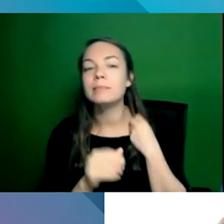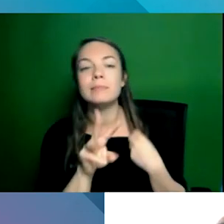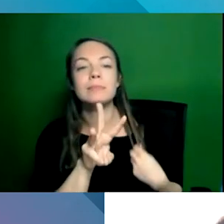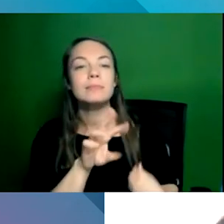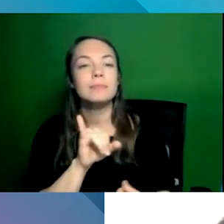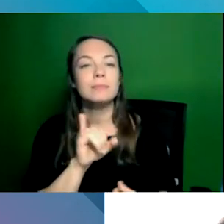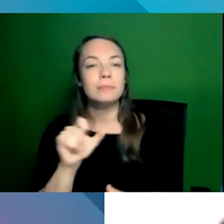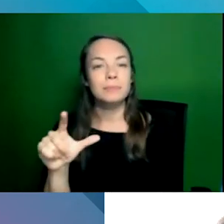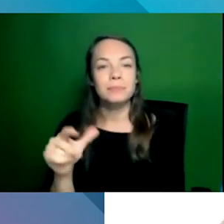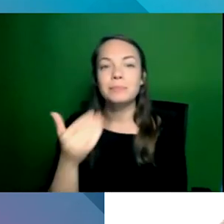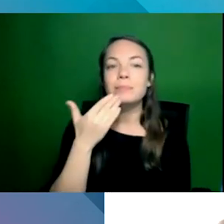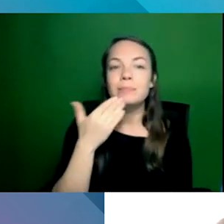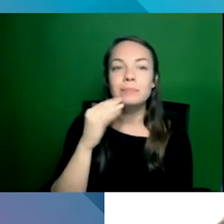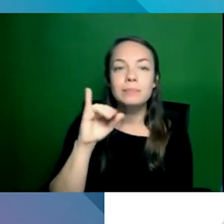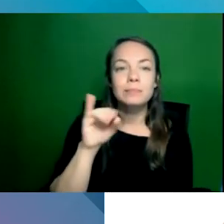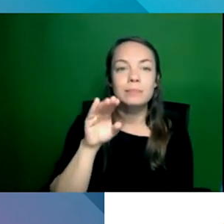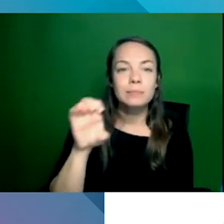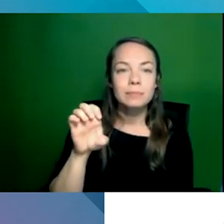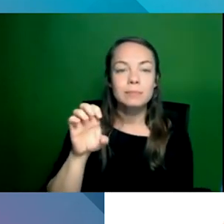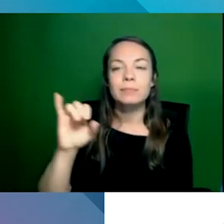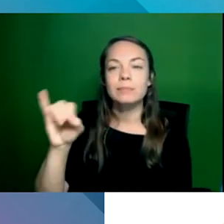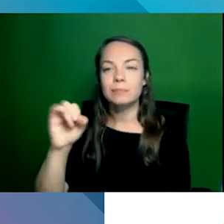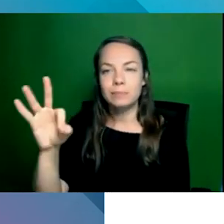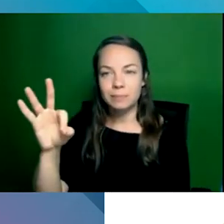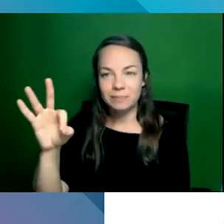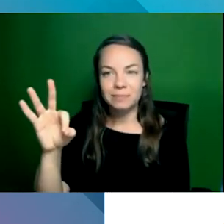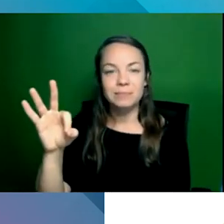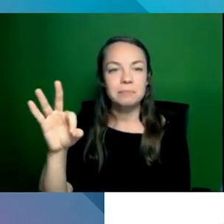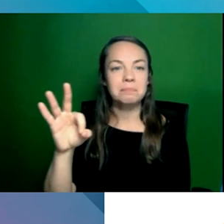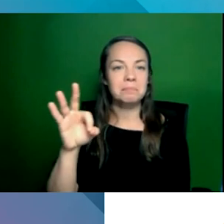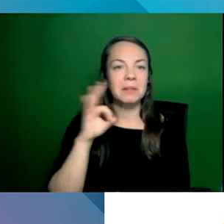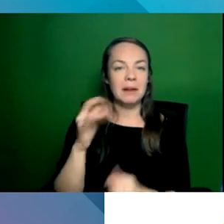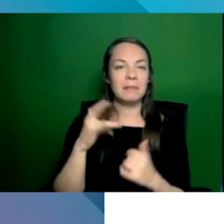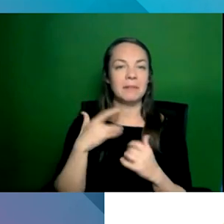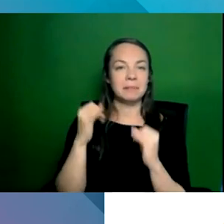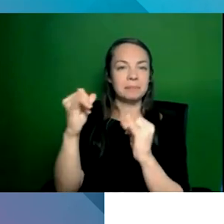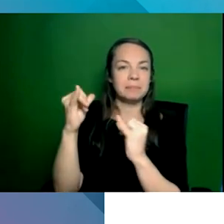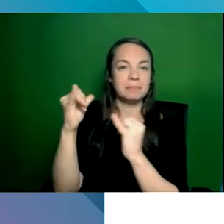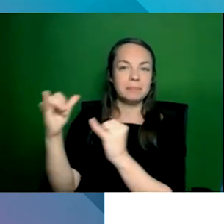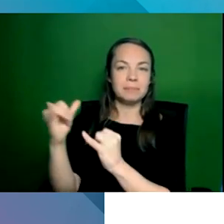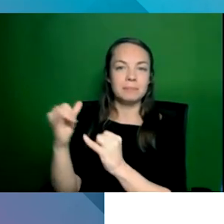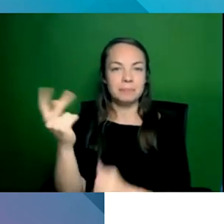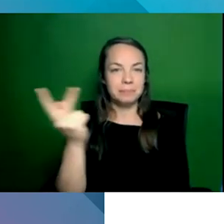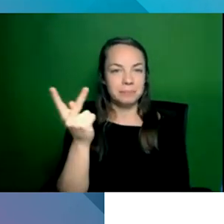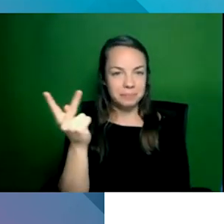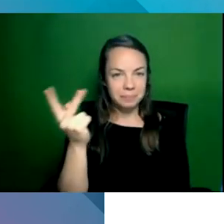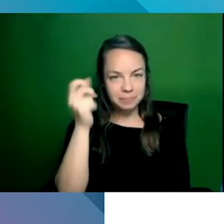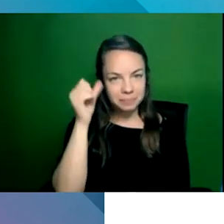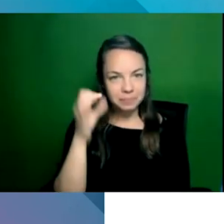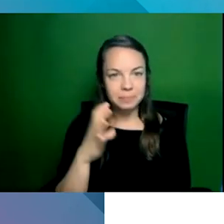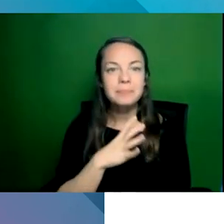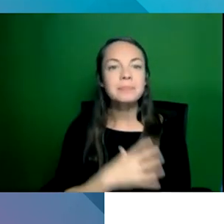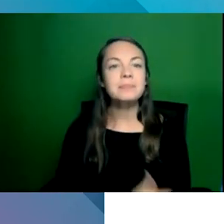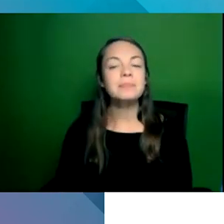Thank you, Jesse, and thank you, Jeff. I'm just going to echo the sentiments of my fellow panelists.